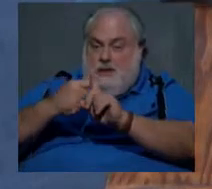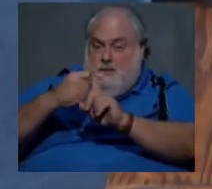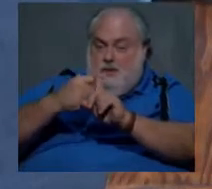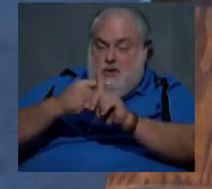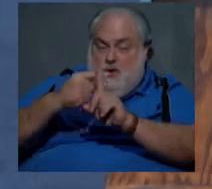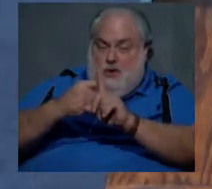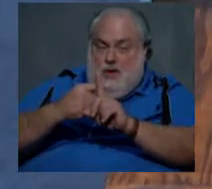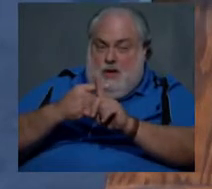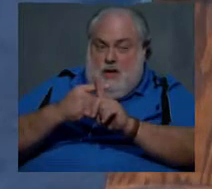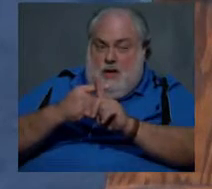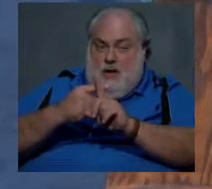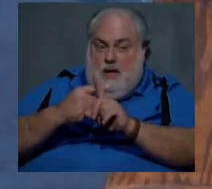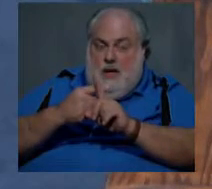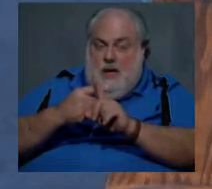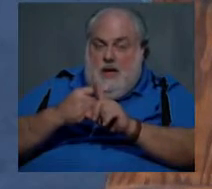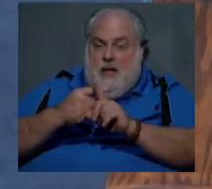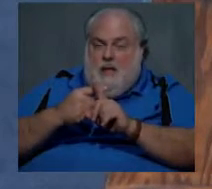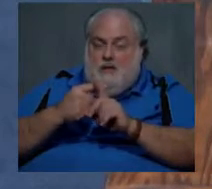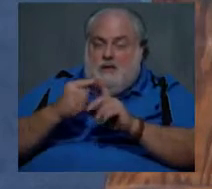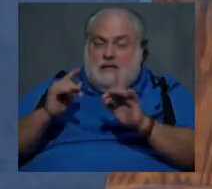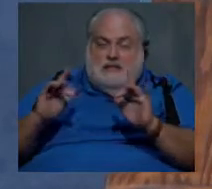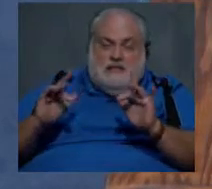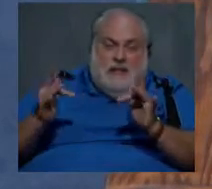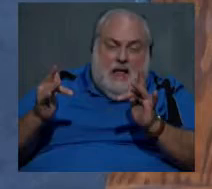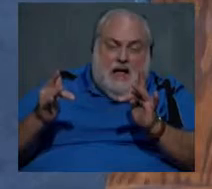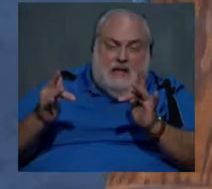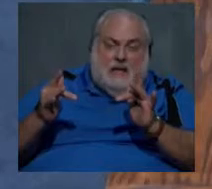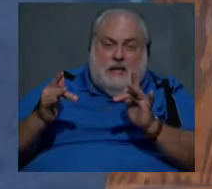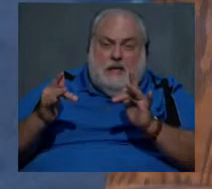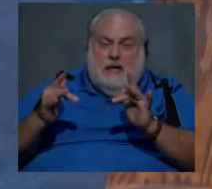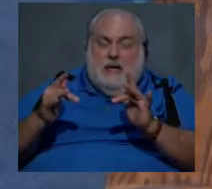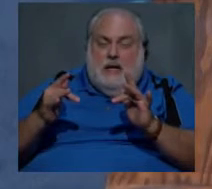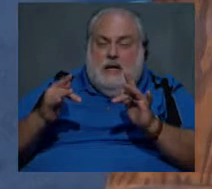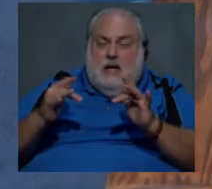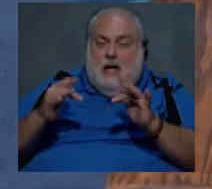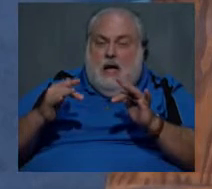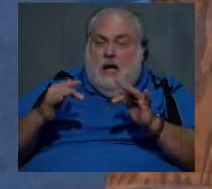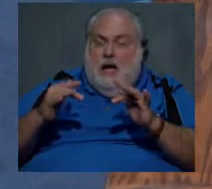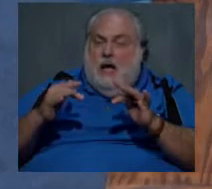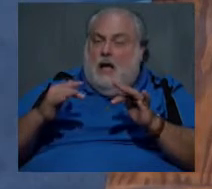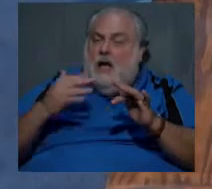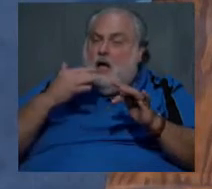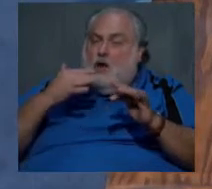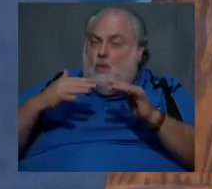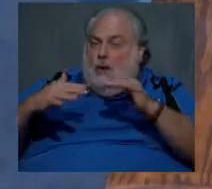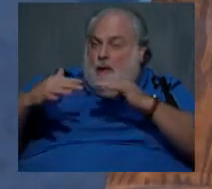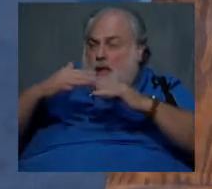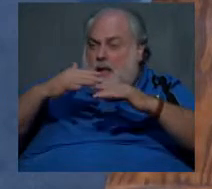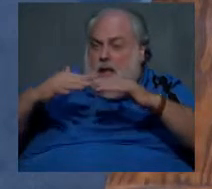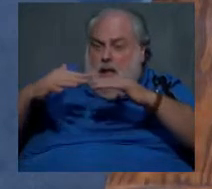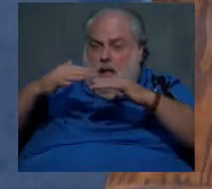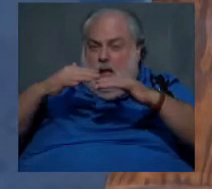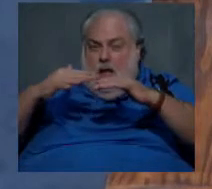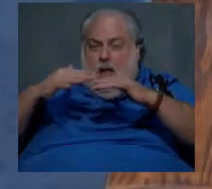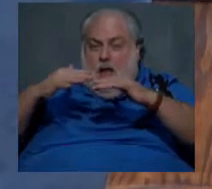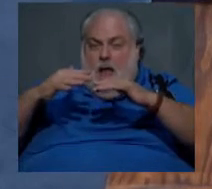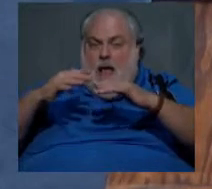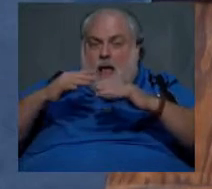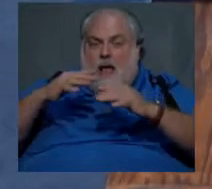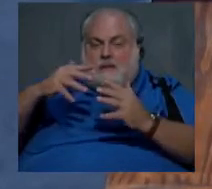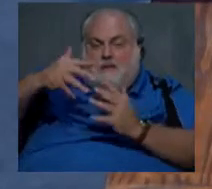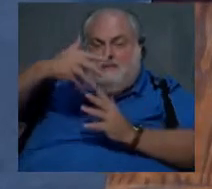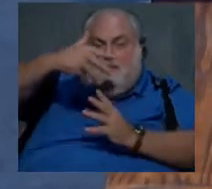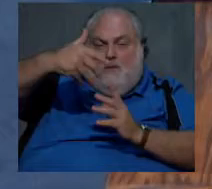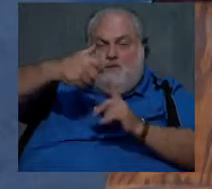is a slight mirage or shimmering as you see the heat released from the chimney. But the process itself, there are